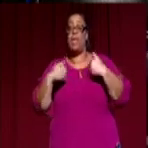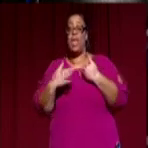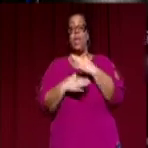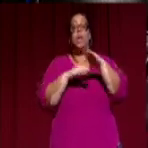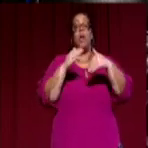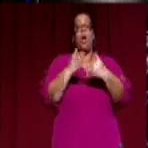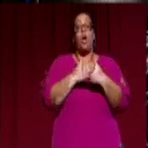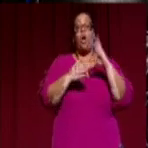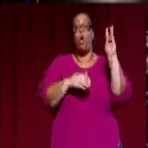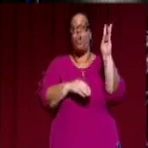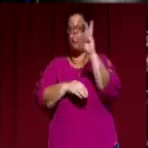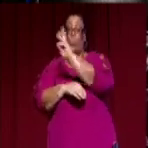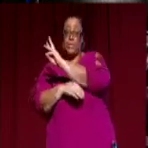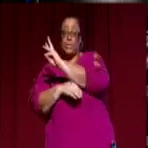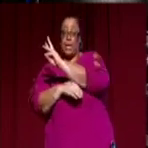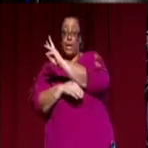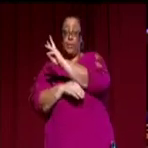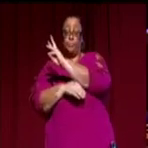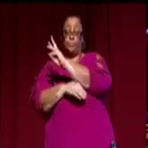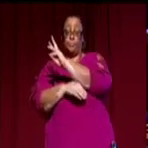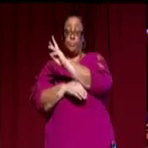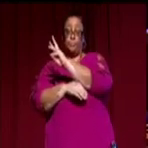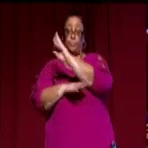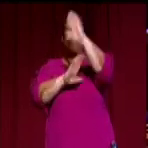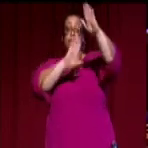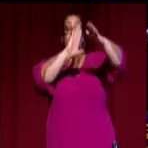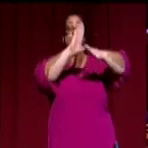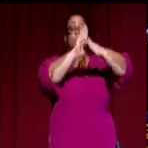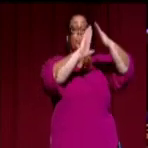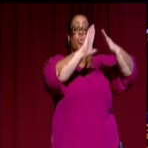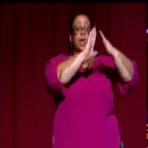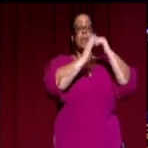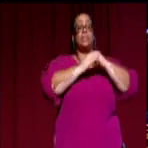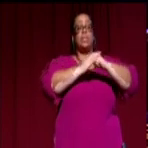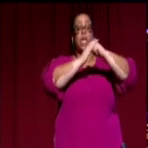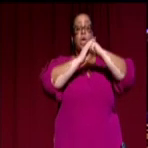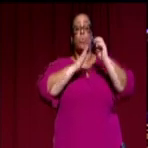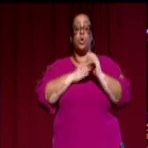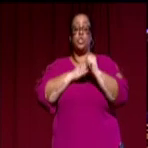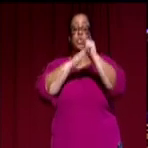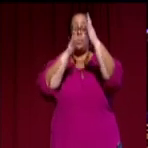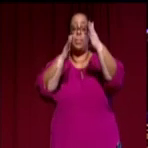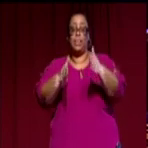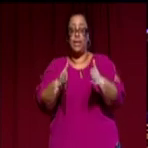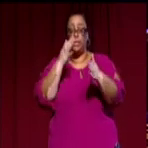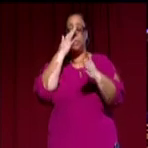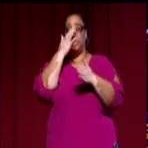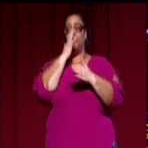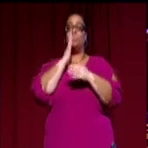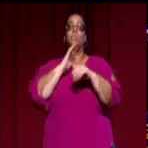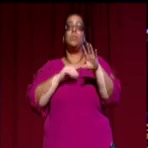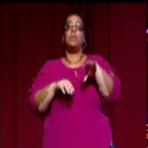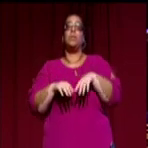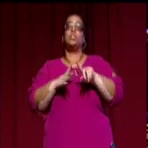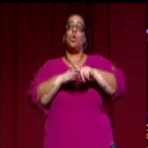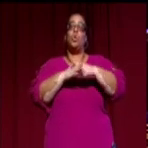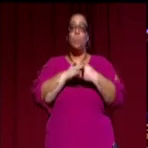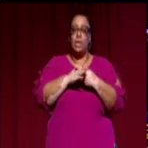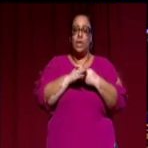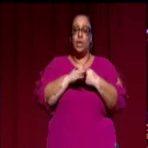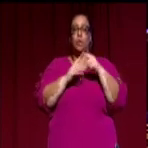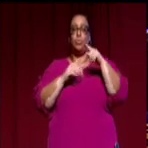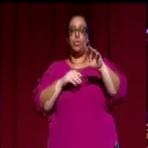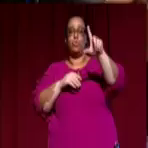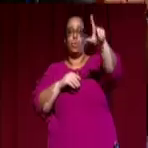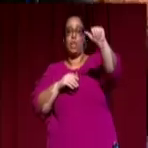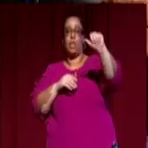all West Side praise and worship leaders here tonight. And so beginning with you,